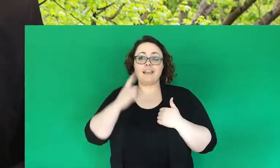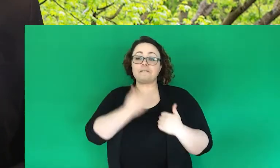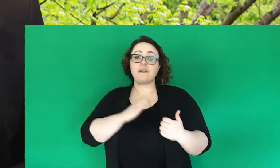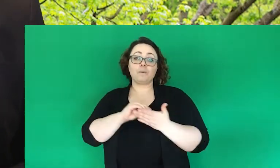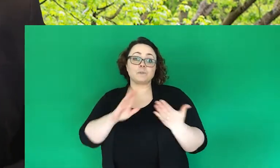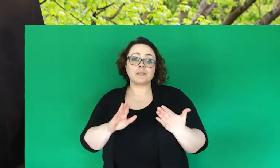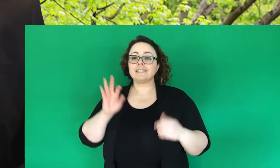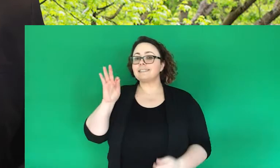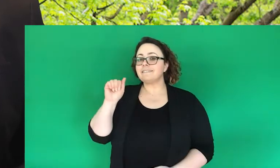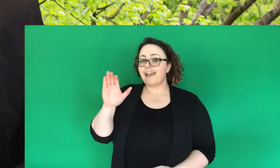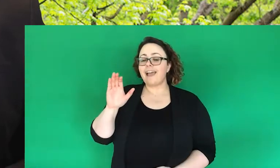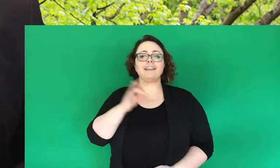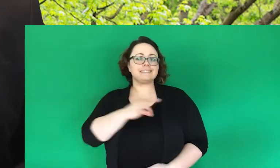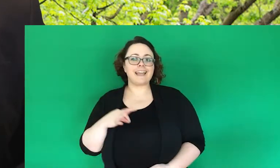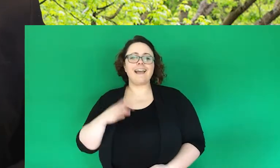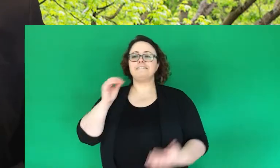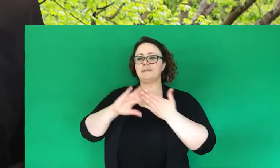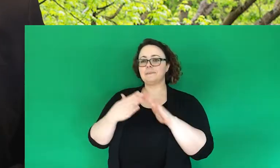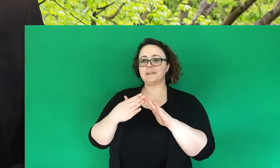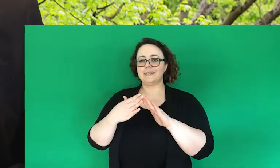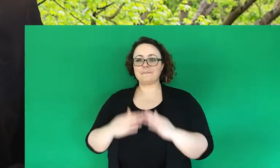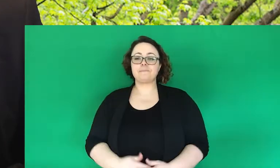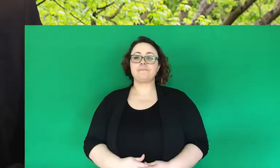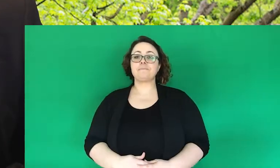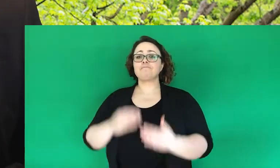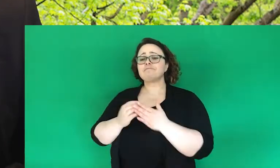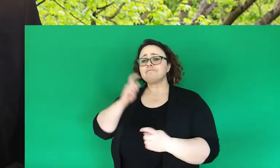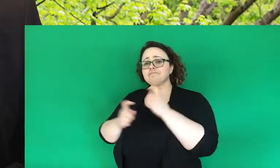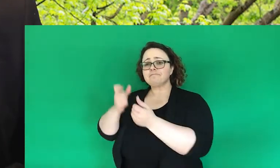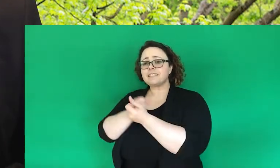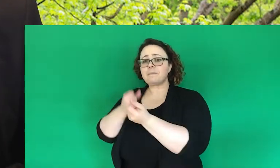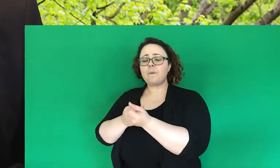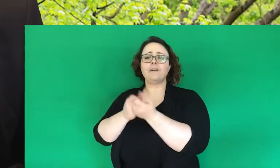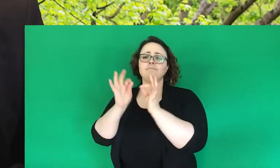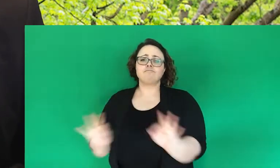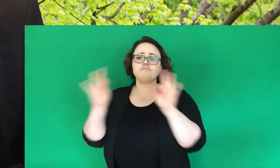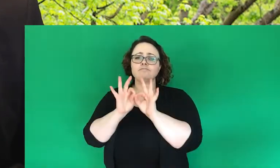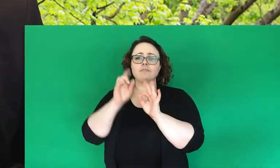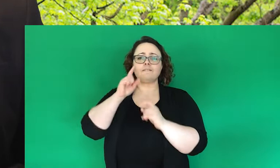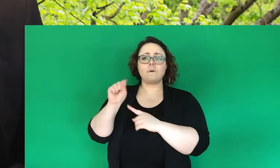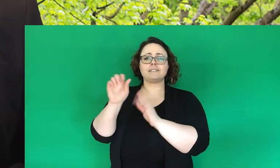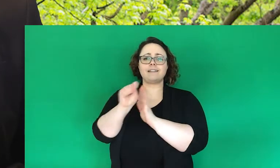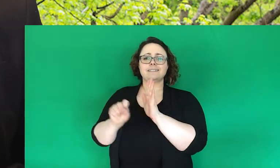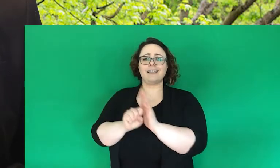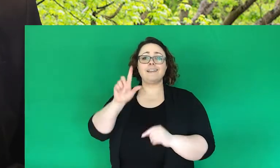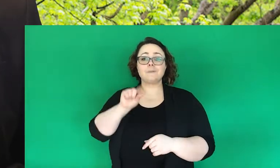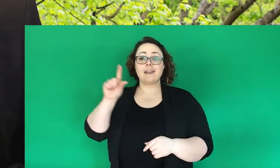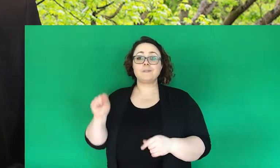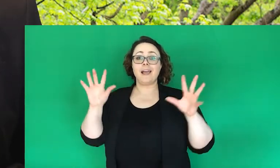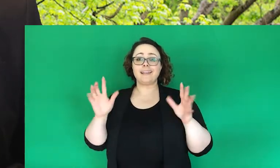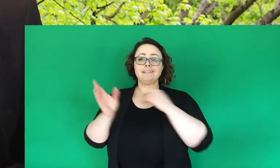our students, faculty, staff, and community. Philanthropic support was instrumental in Sacramento